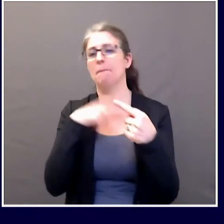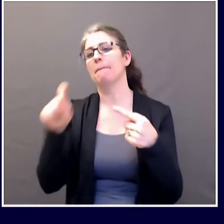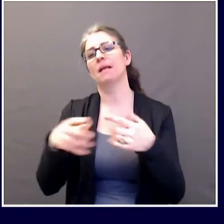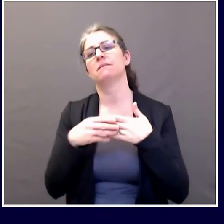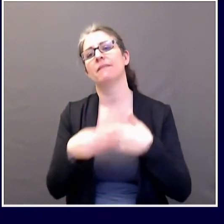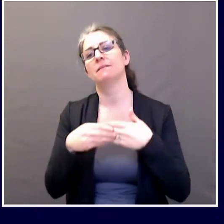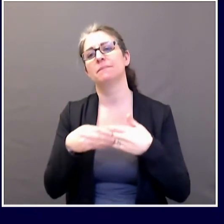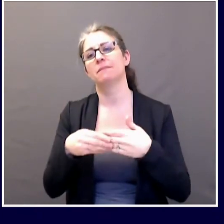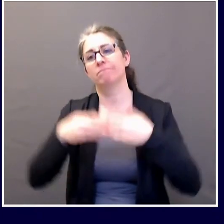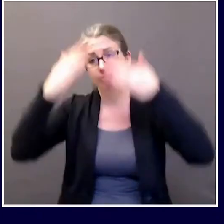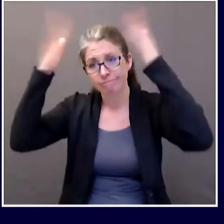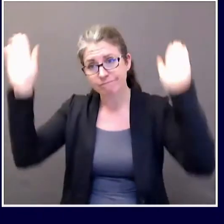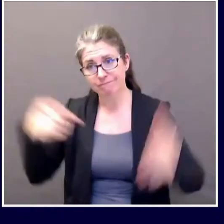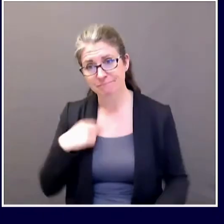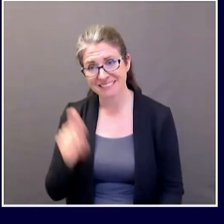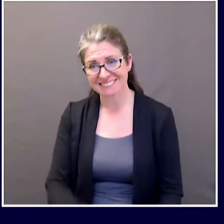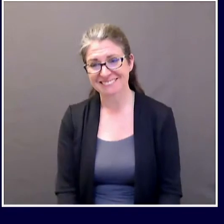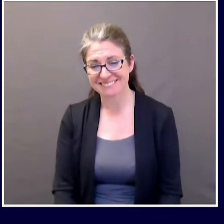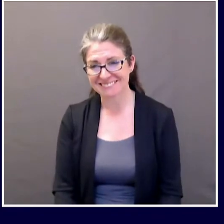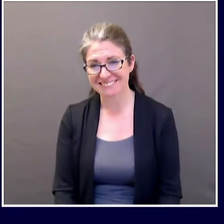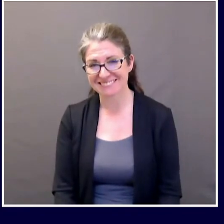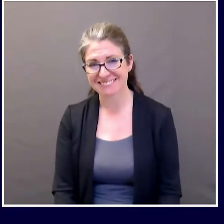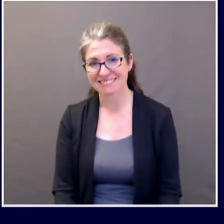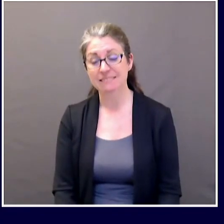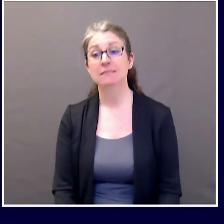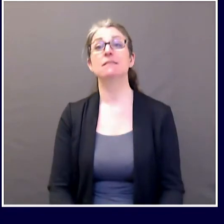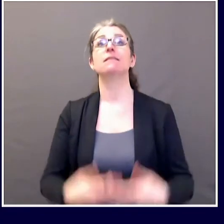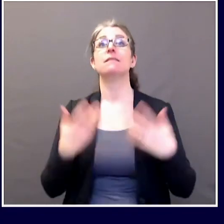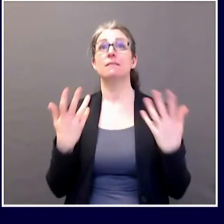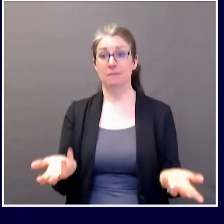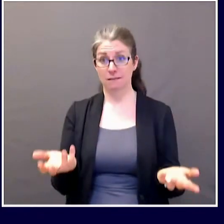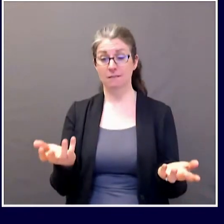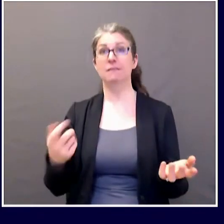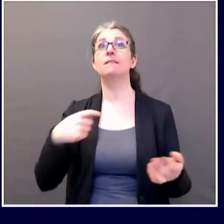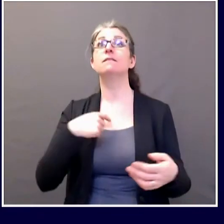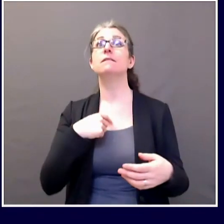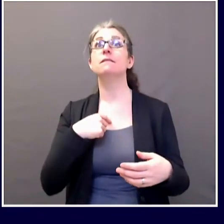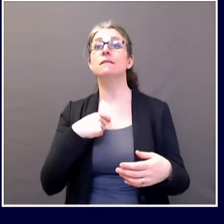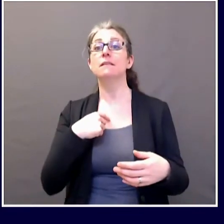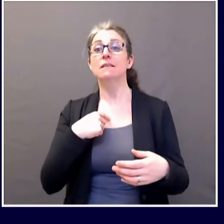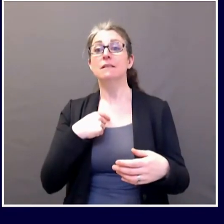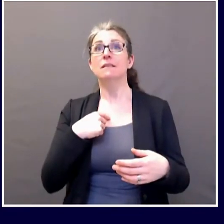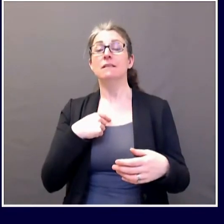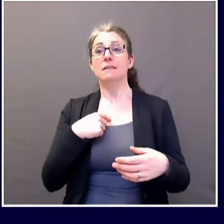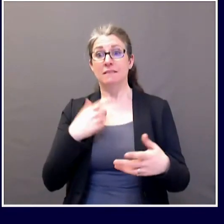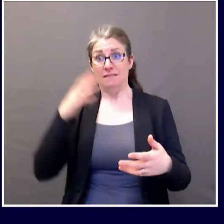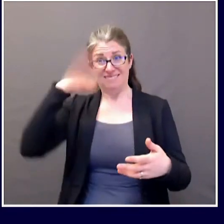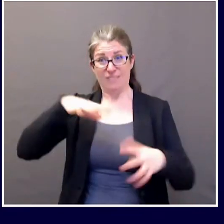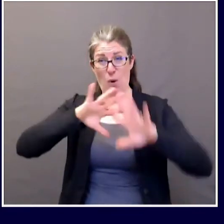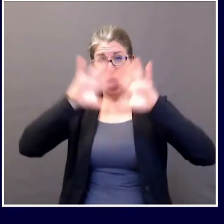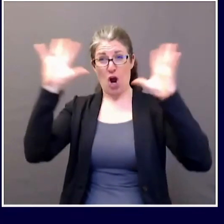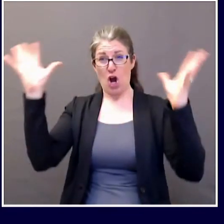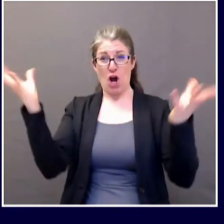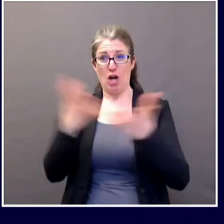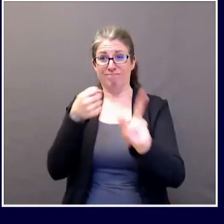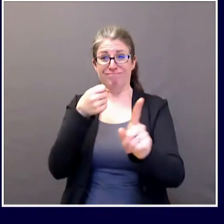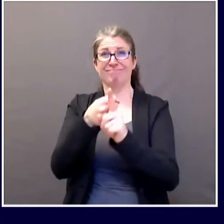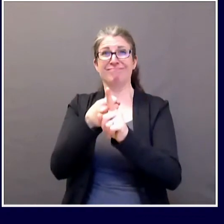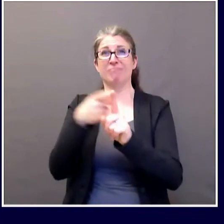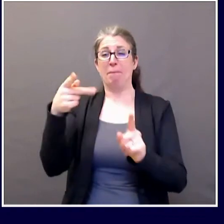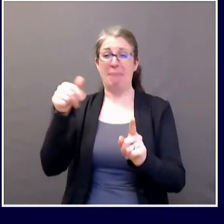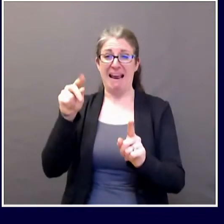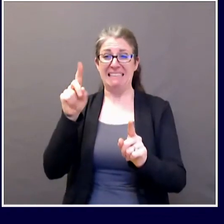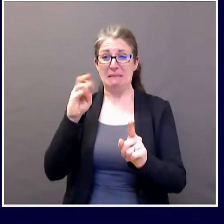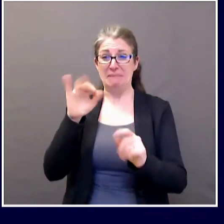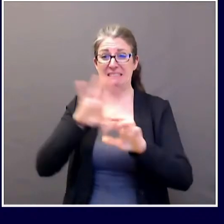pandemic, throughput matters. Literally every day that we can vaccinate people with the doses that we get in the state is a